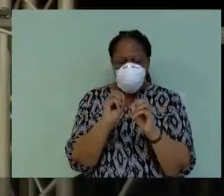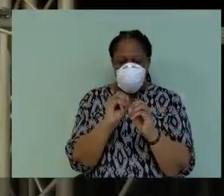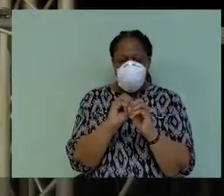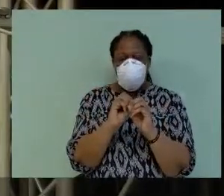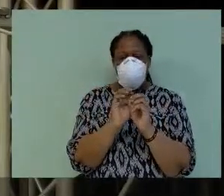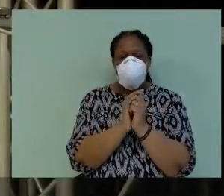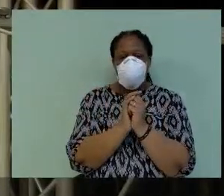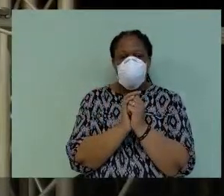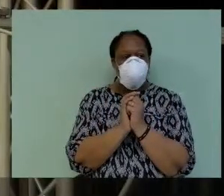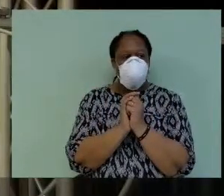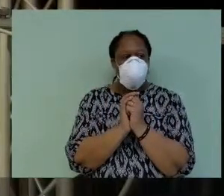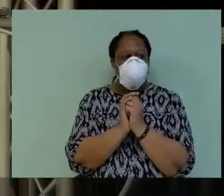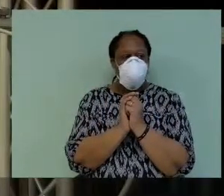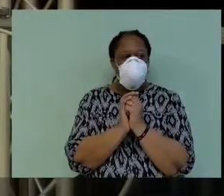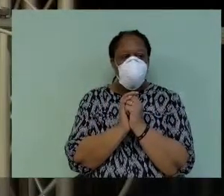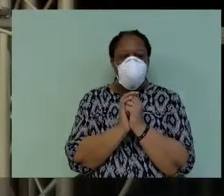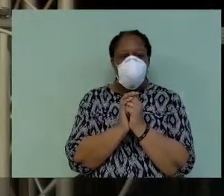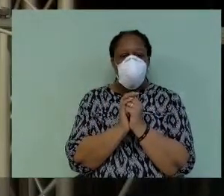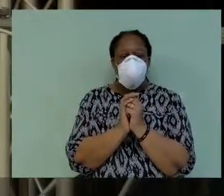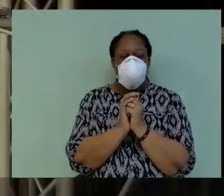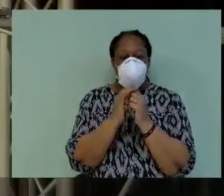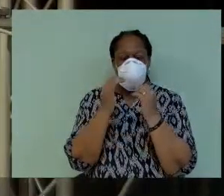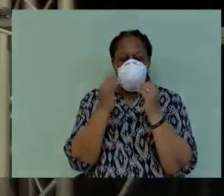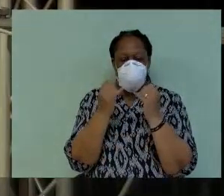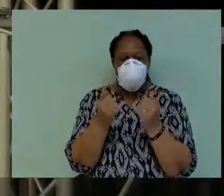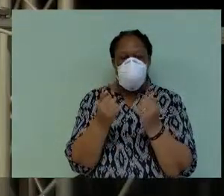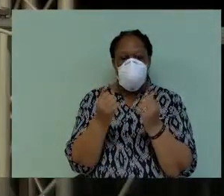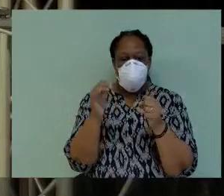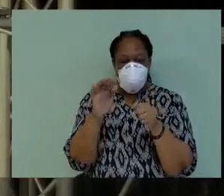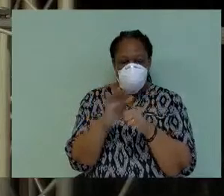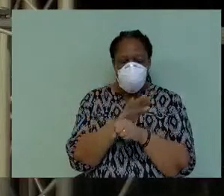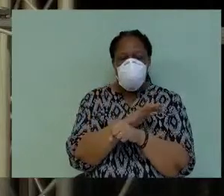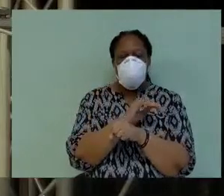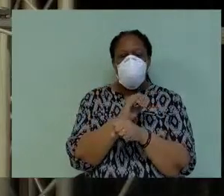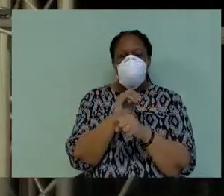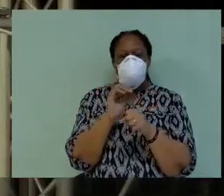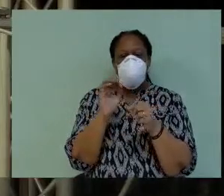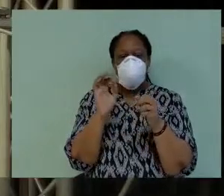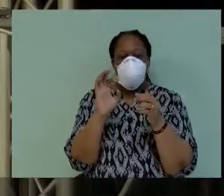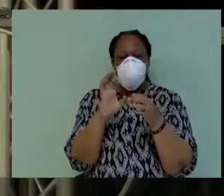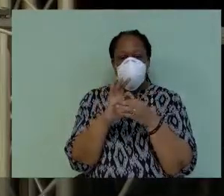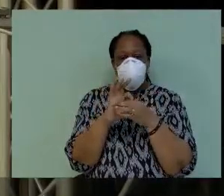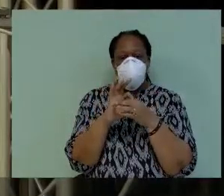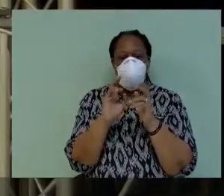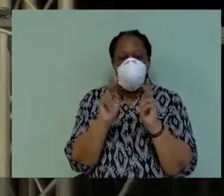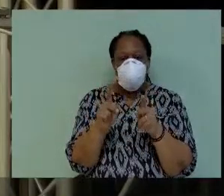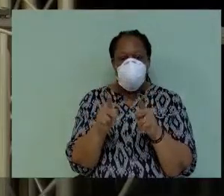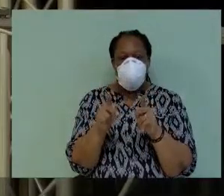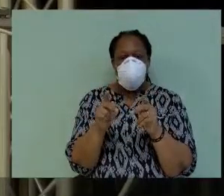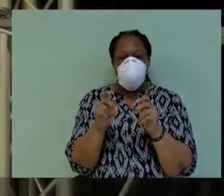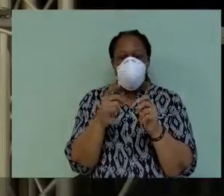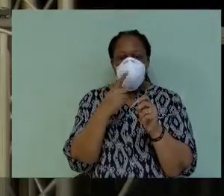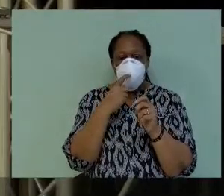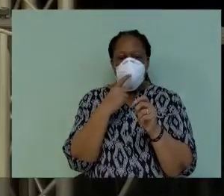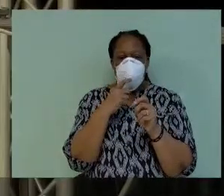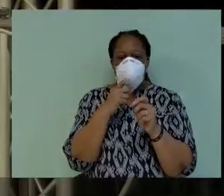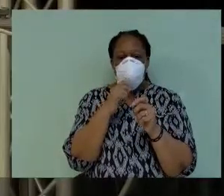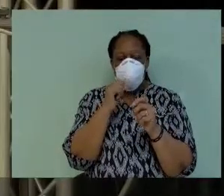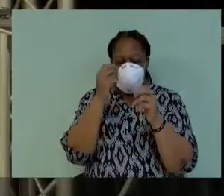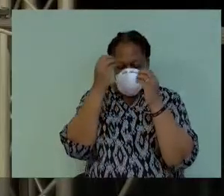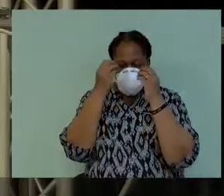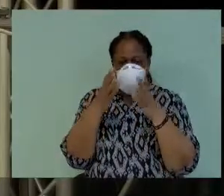nil. To date, the total arrests for offences under the emergency regulations remains